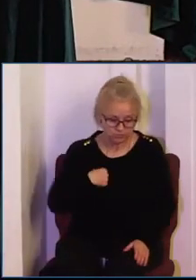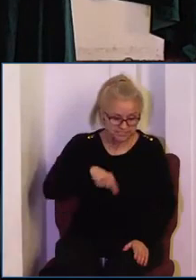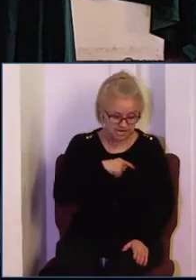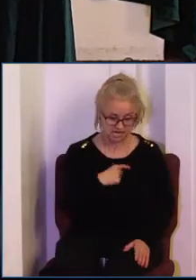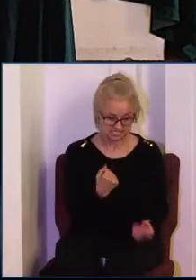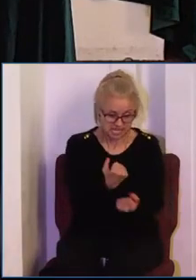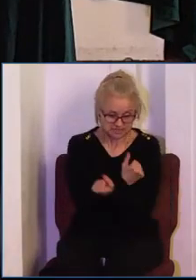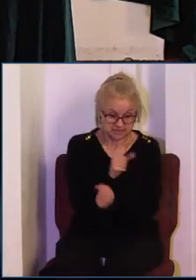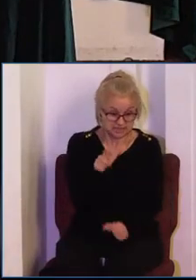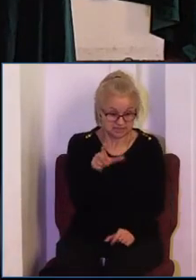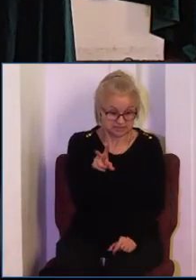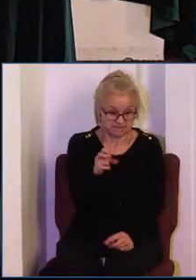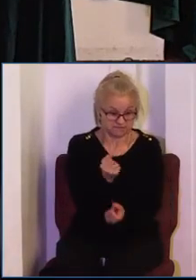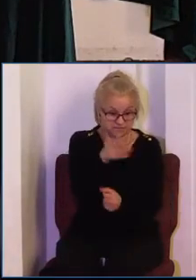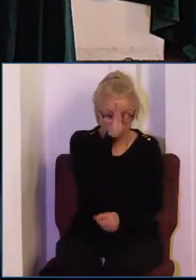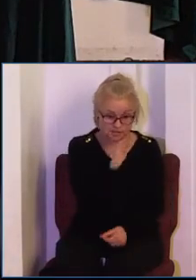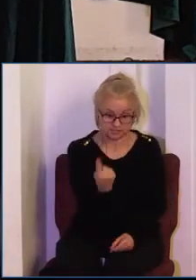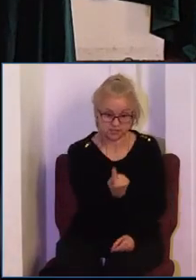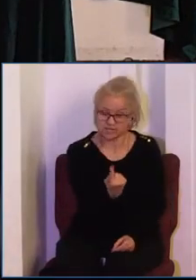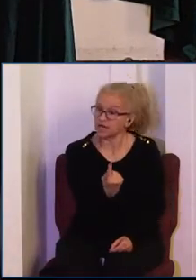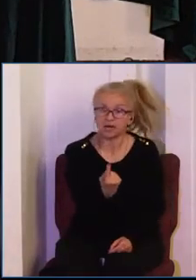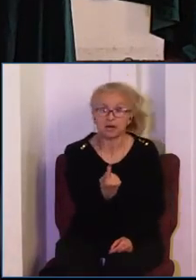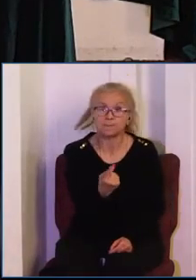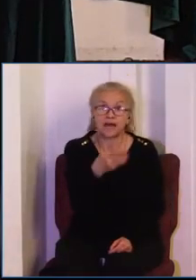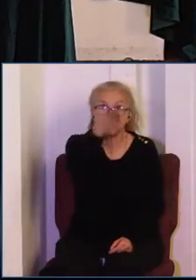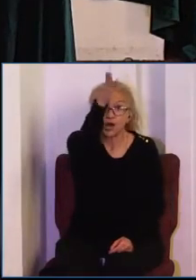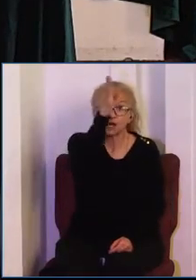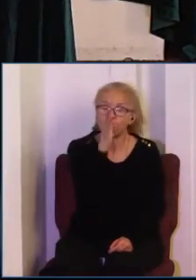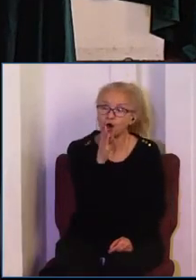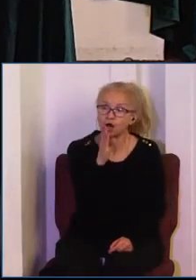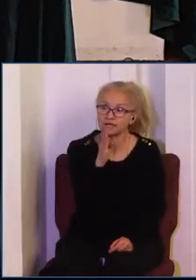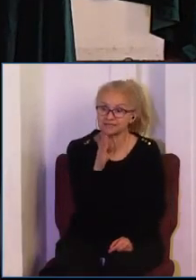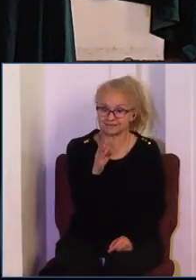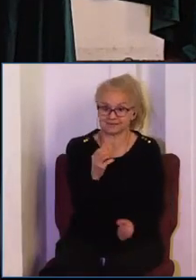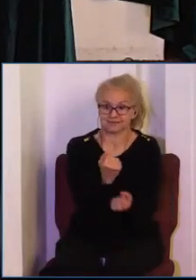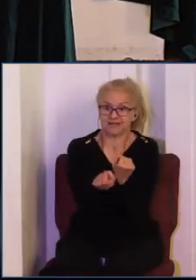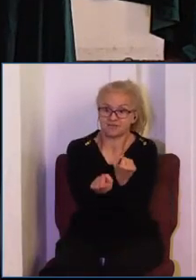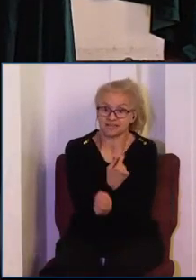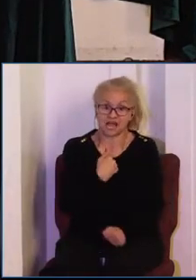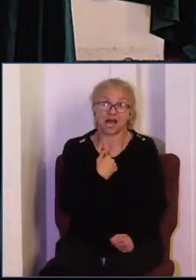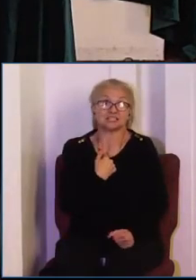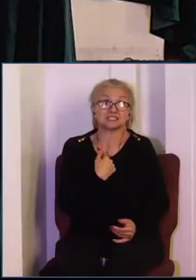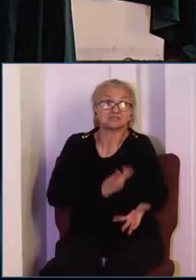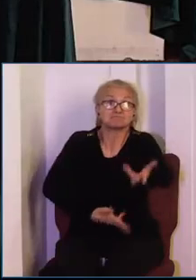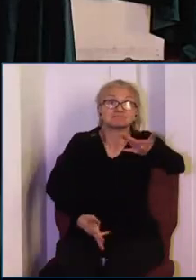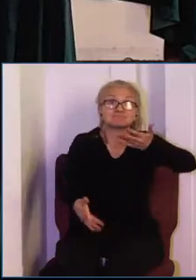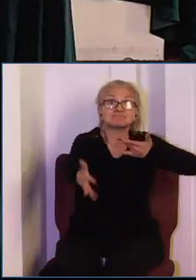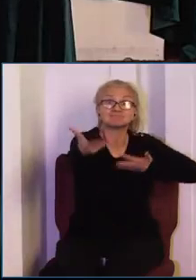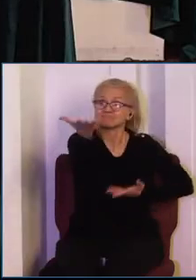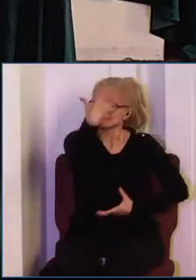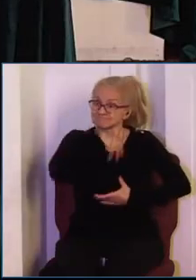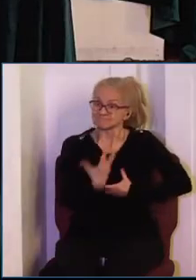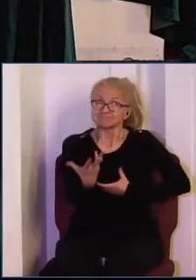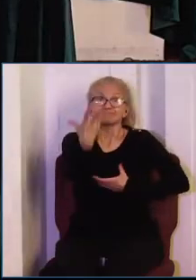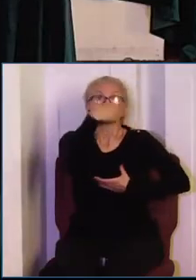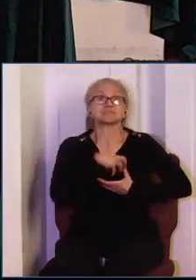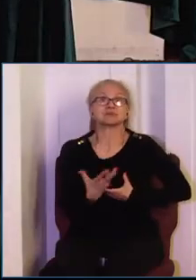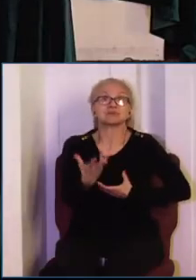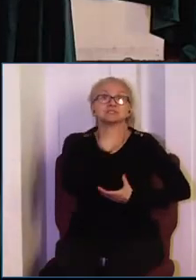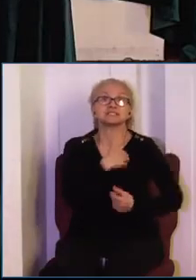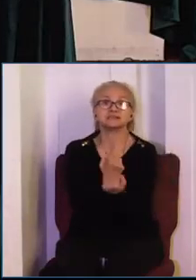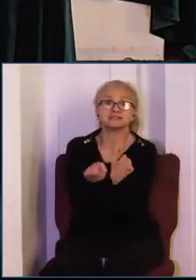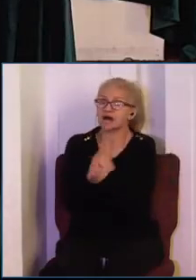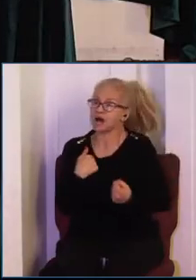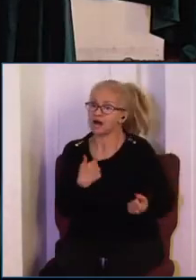loving God. It's about God loving us. It's about us receiving that love. It's about